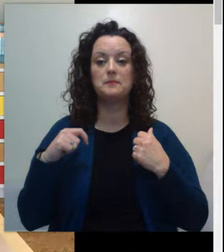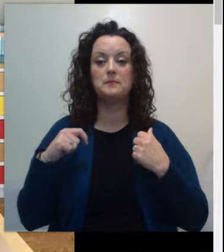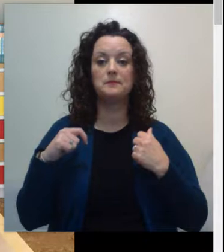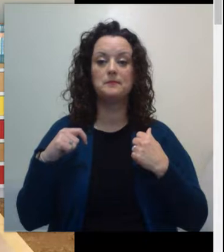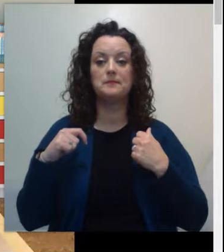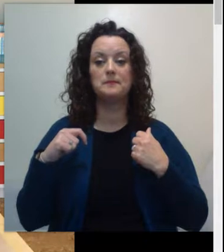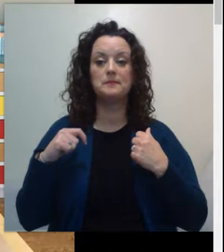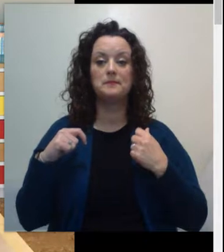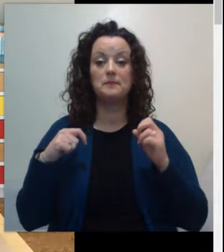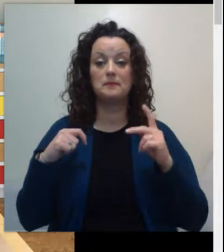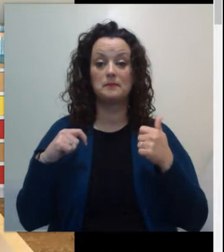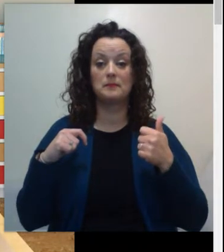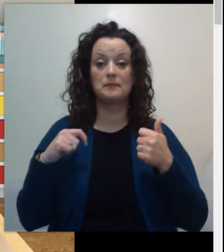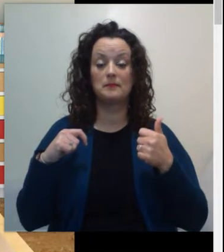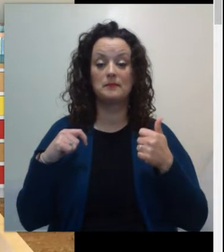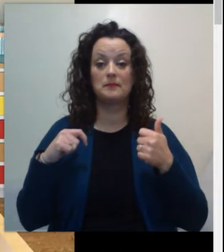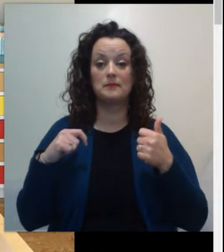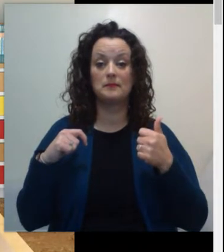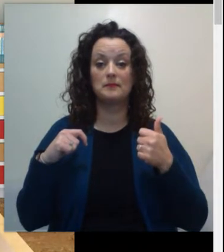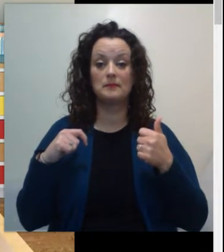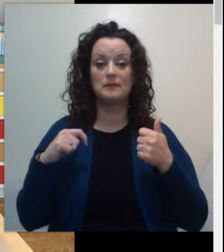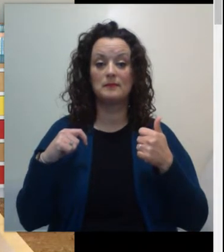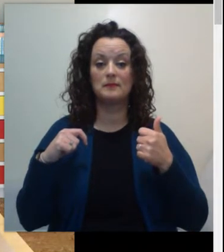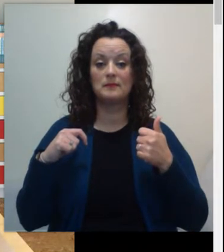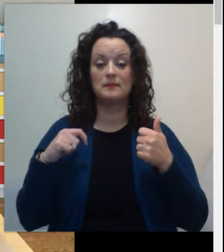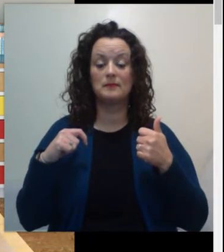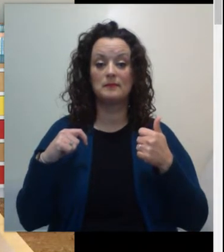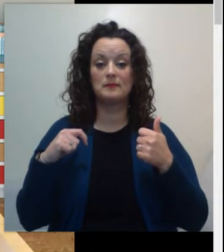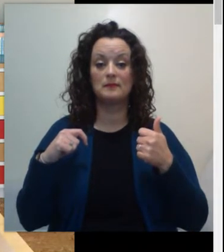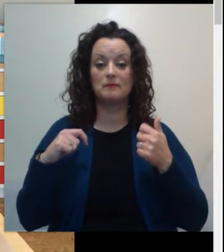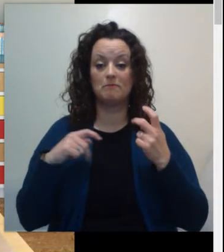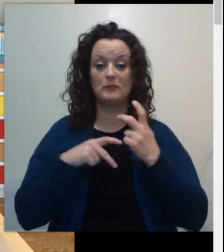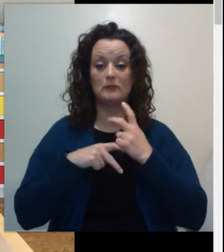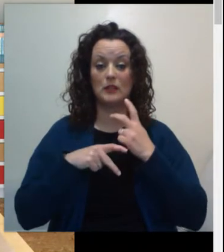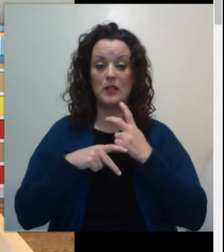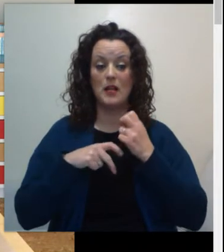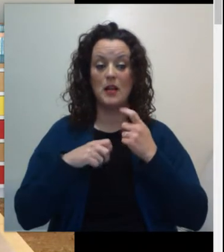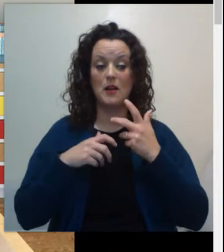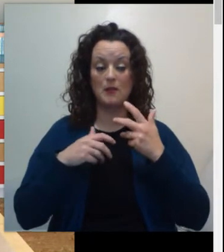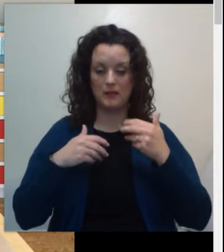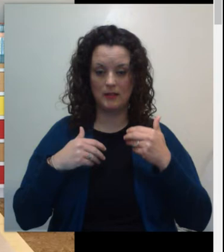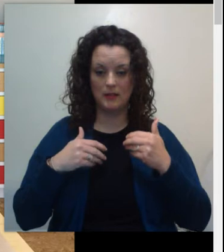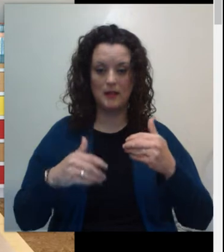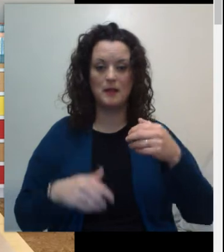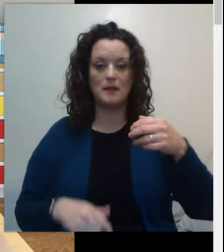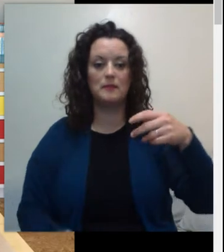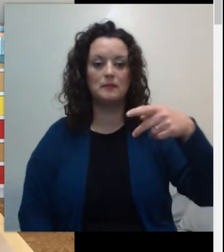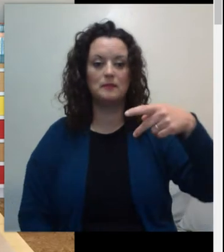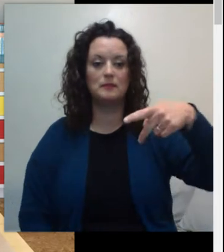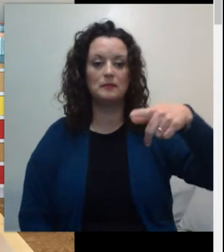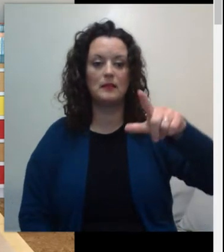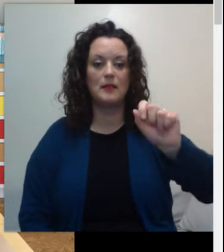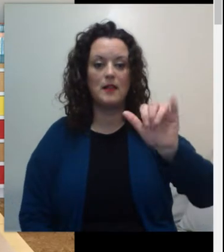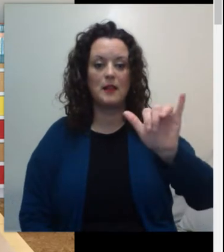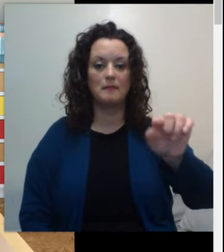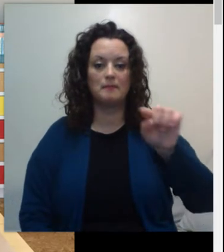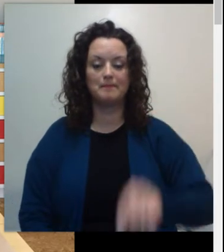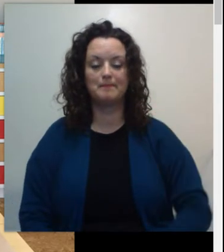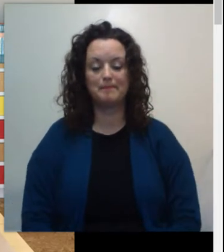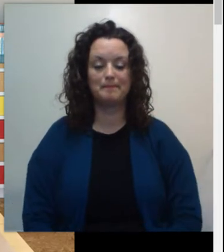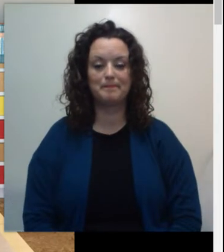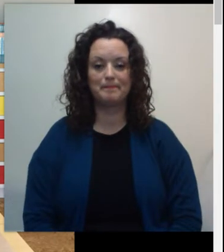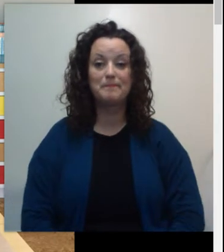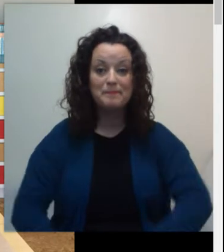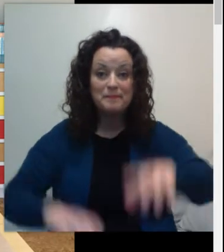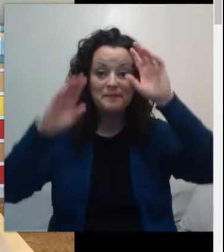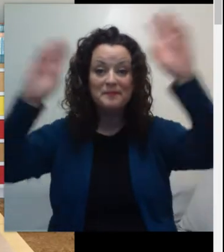Okay. You good? You figured it out? Yeah. Okay. Play.